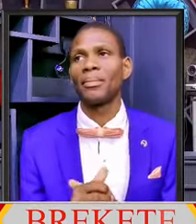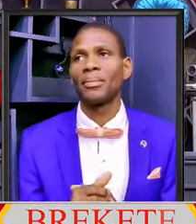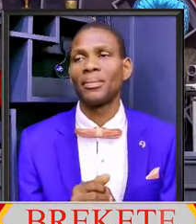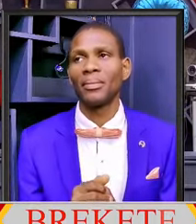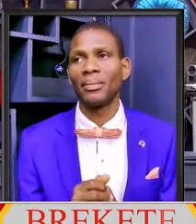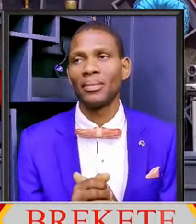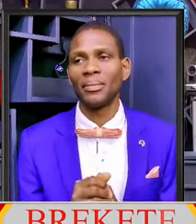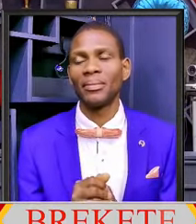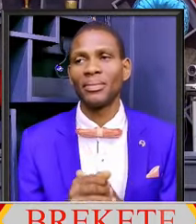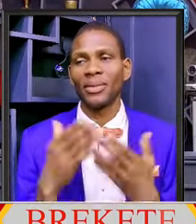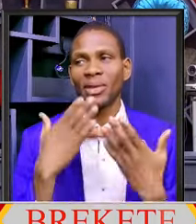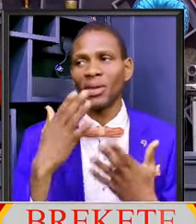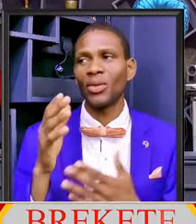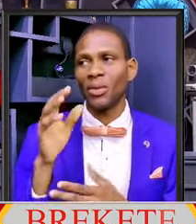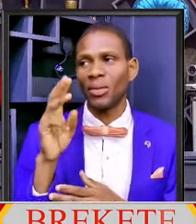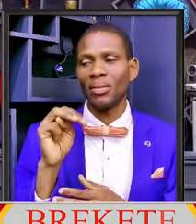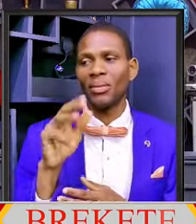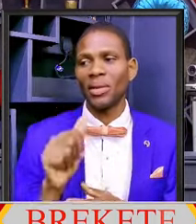Thank you, ma.